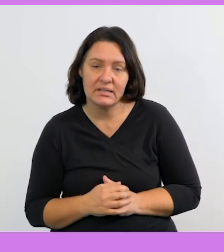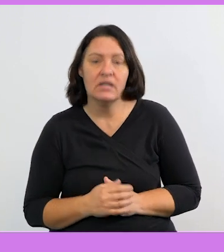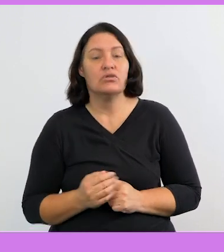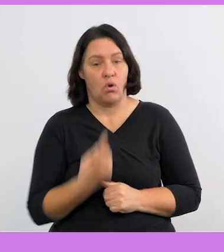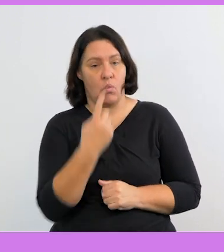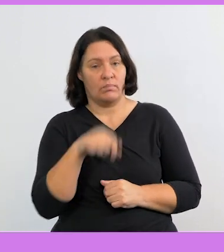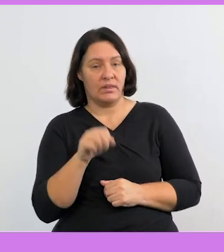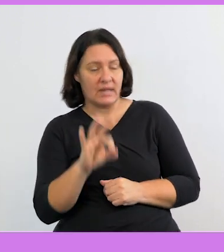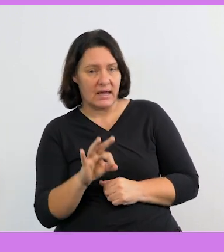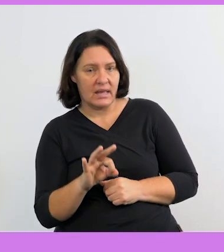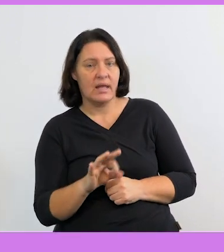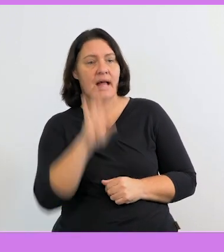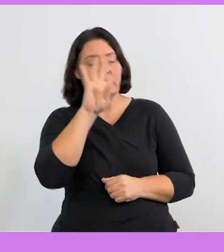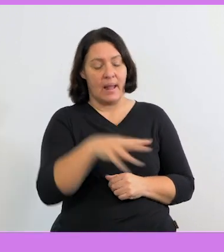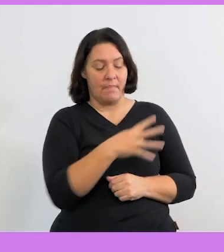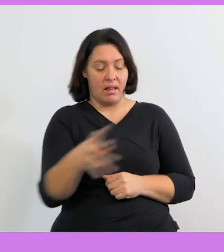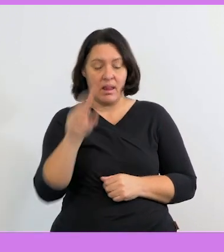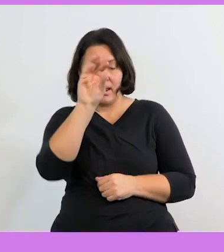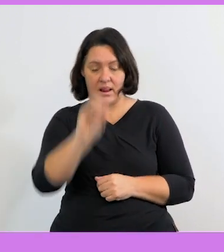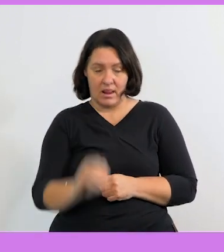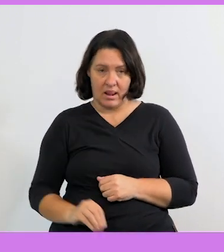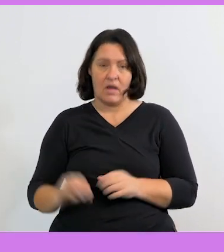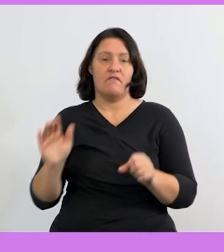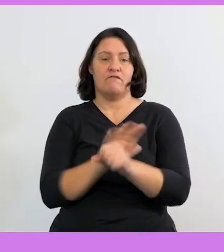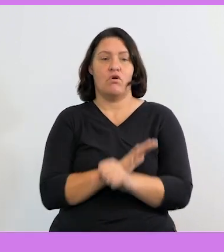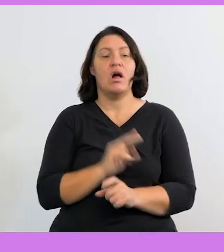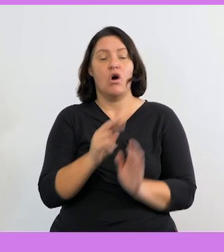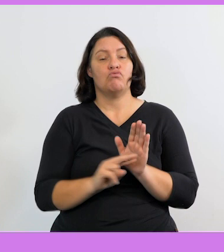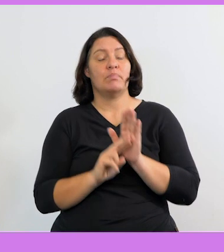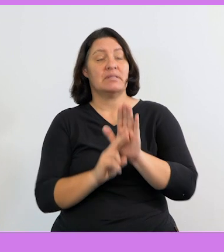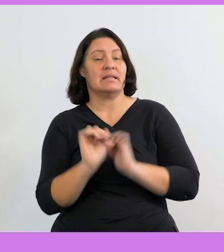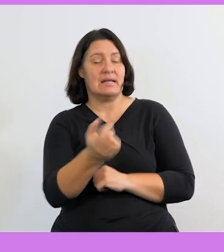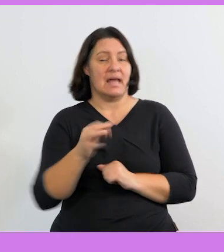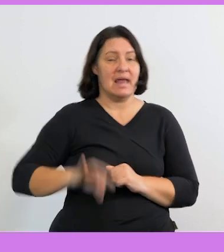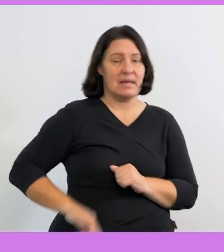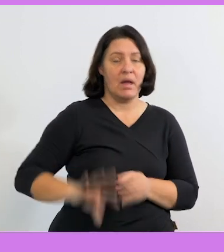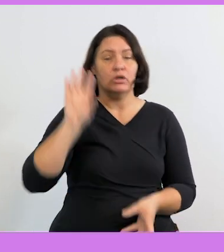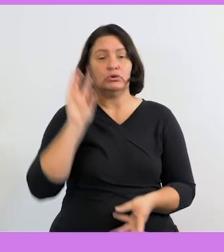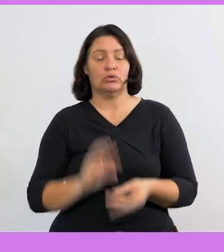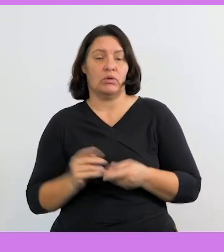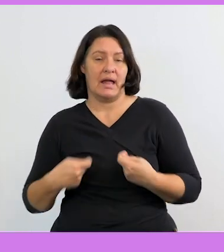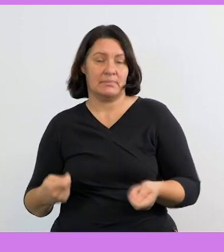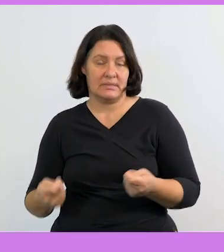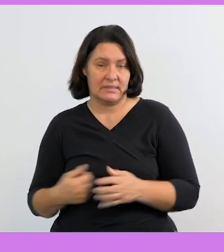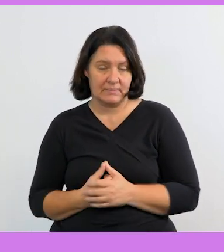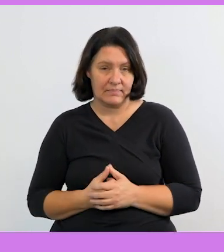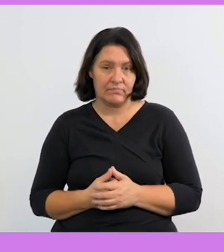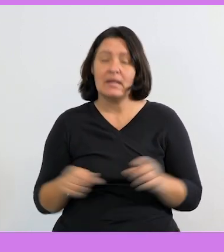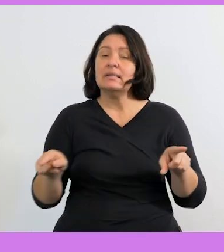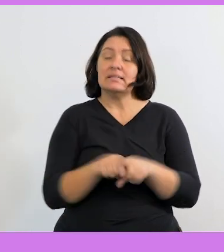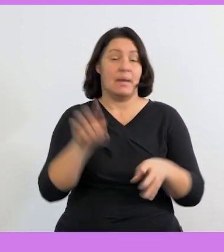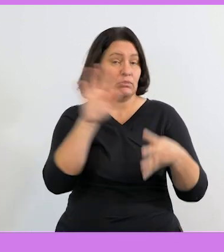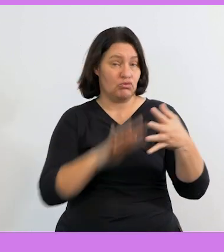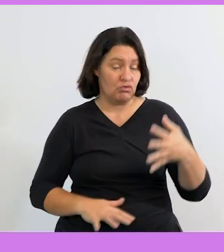So now 1.3, complete the table below that represents Luke's income and his total expenses.